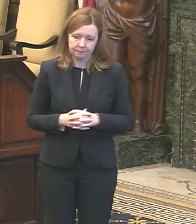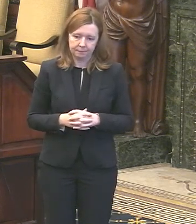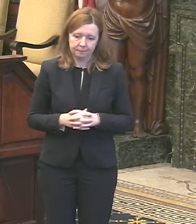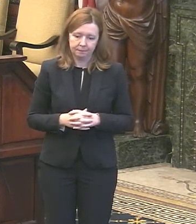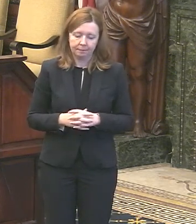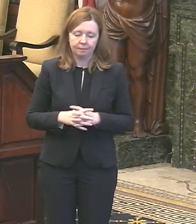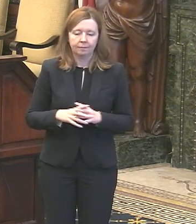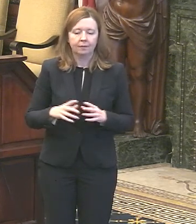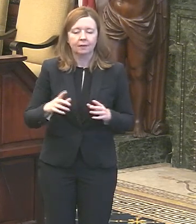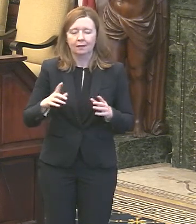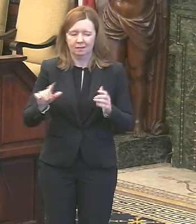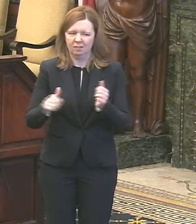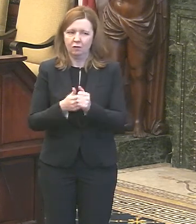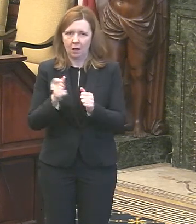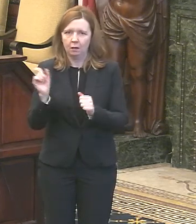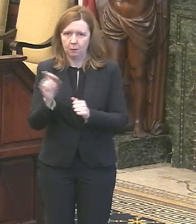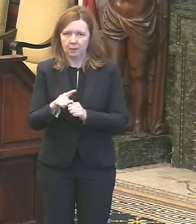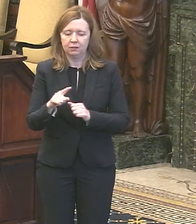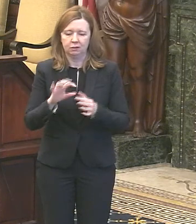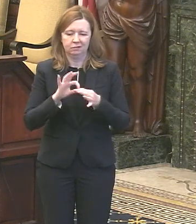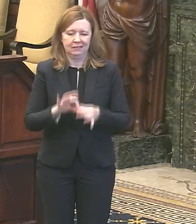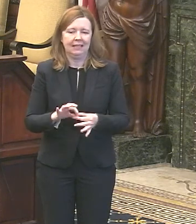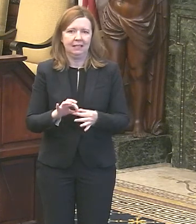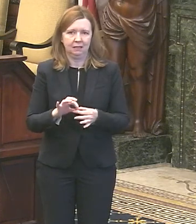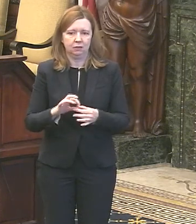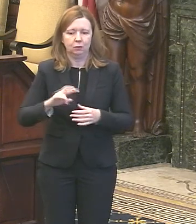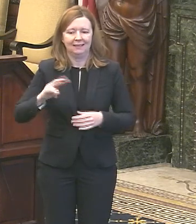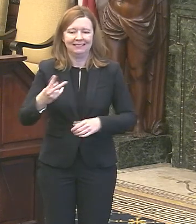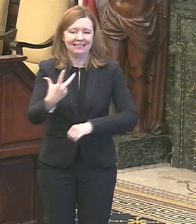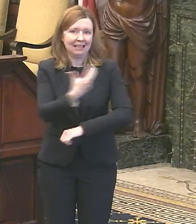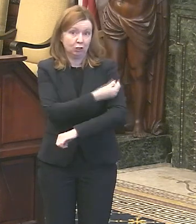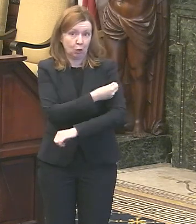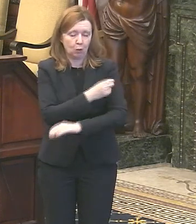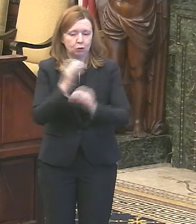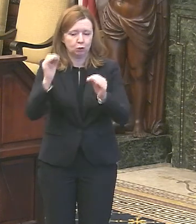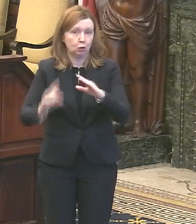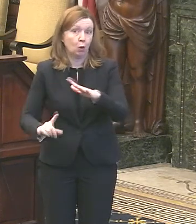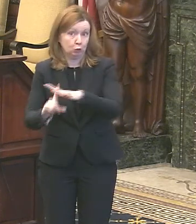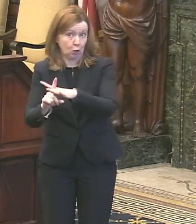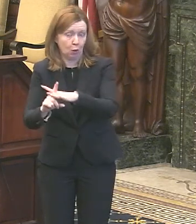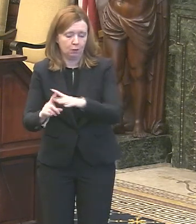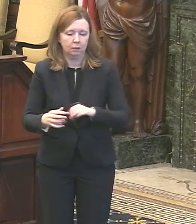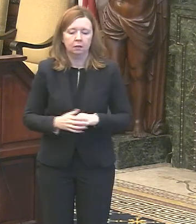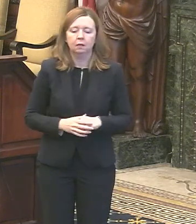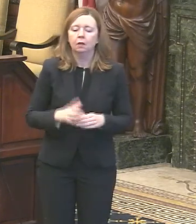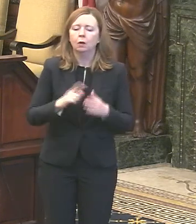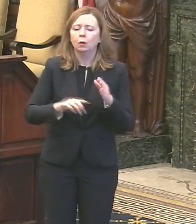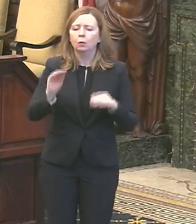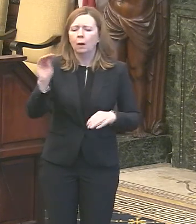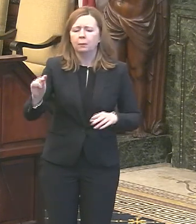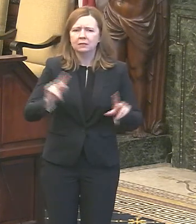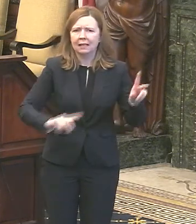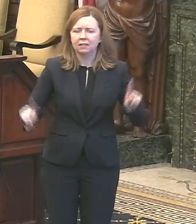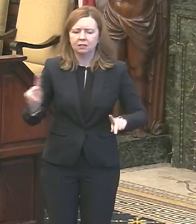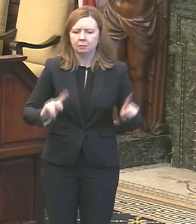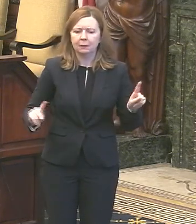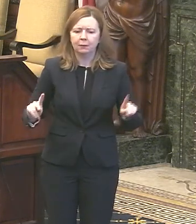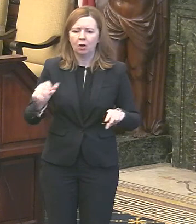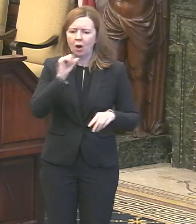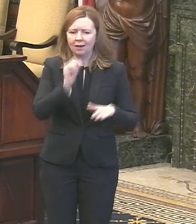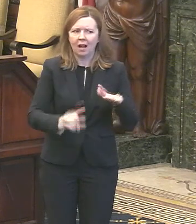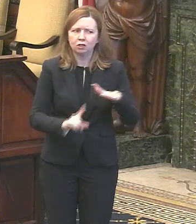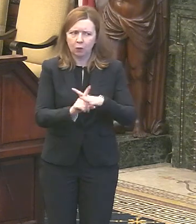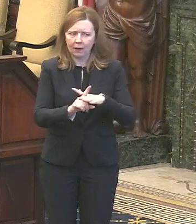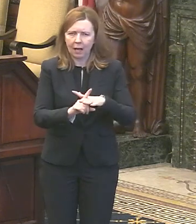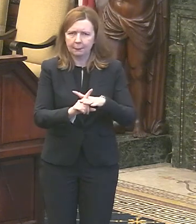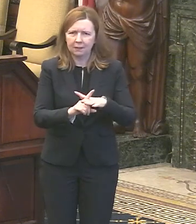Just a quick follow-up question relating to the second dose no-shows. What percentage of people are not showing up? And